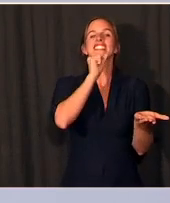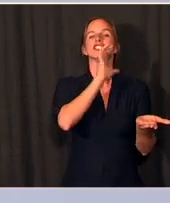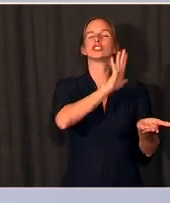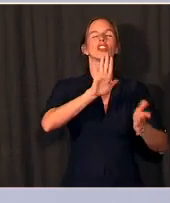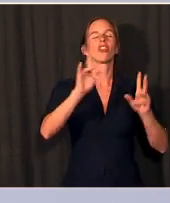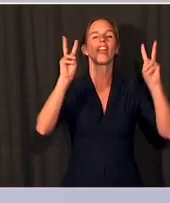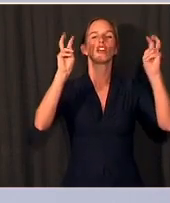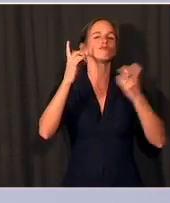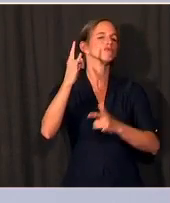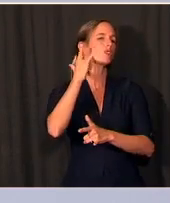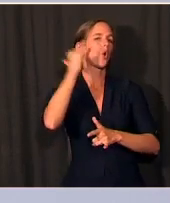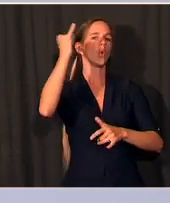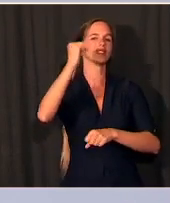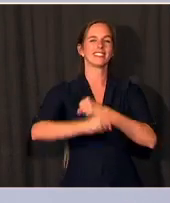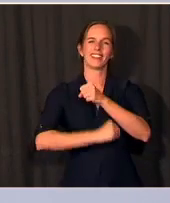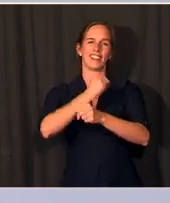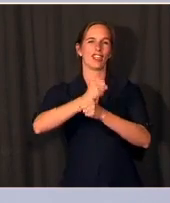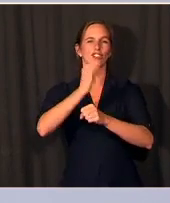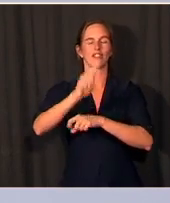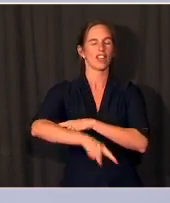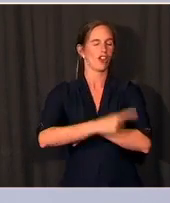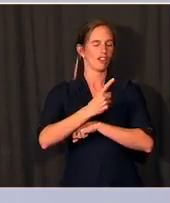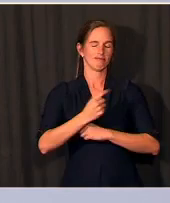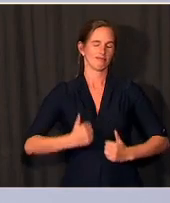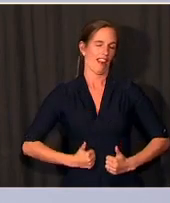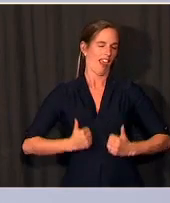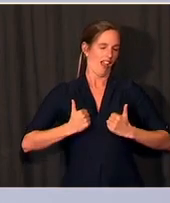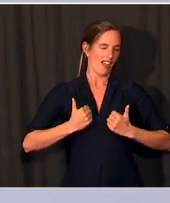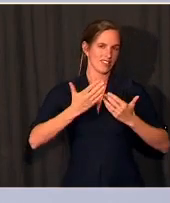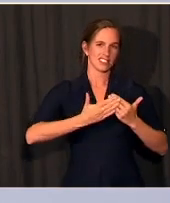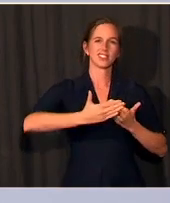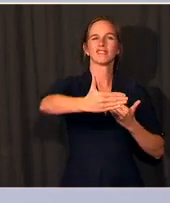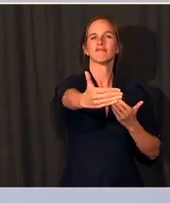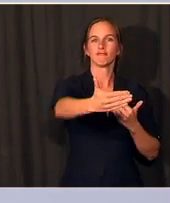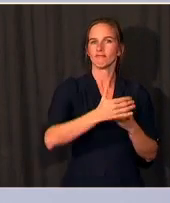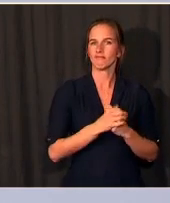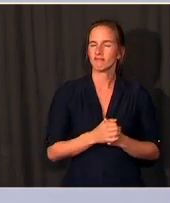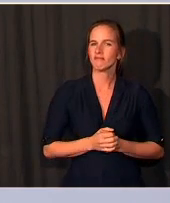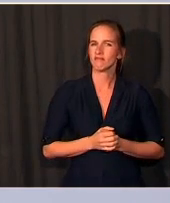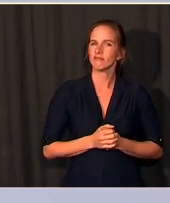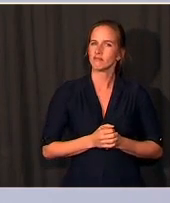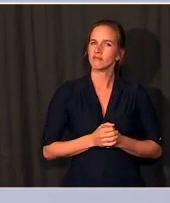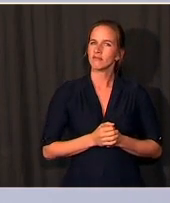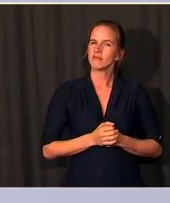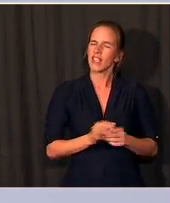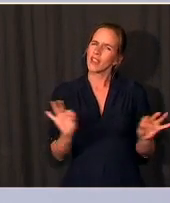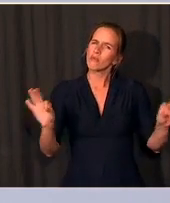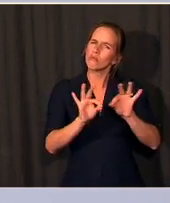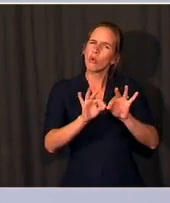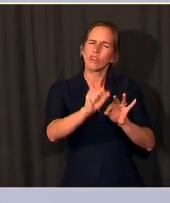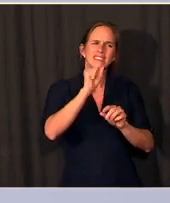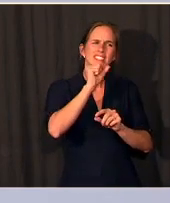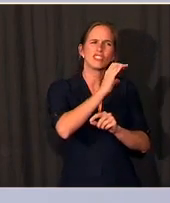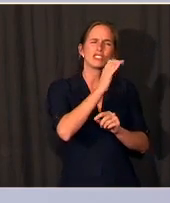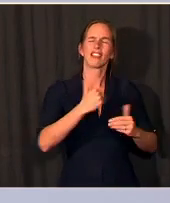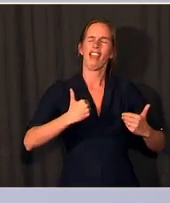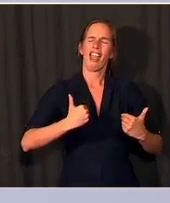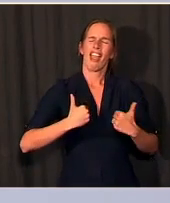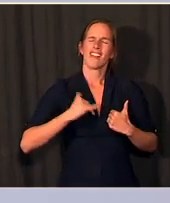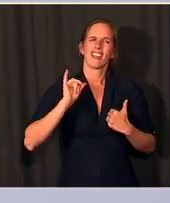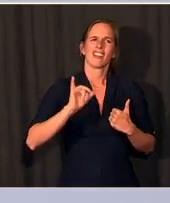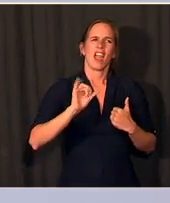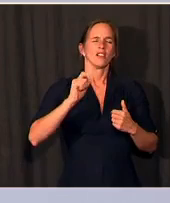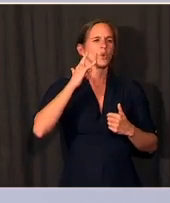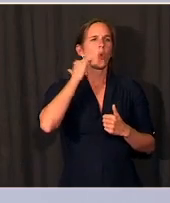golden years of their lives, which is so incredible. And it's about time that they can have those golden years. Again, this process